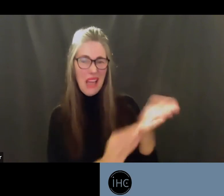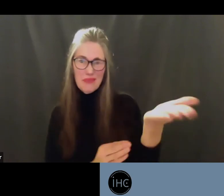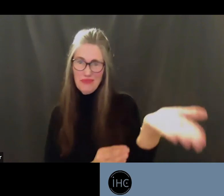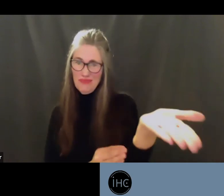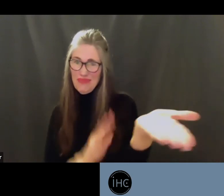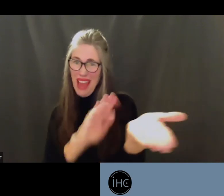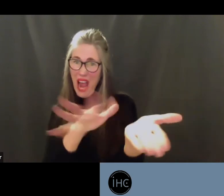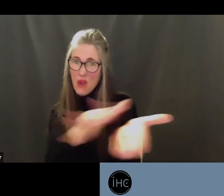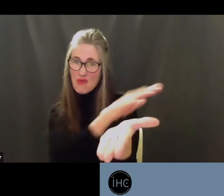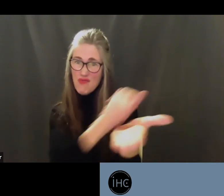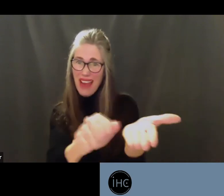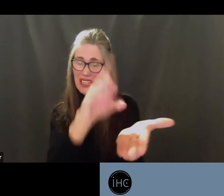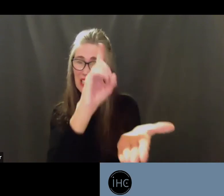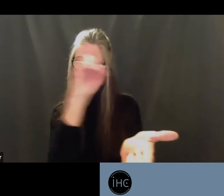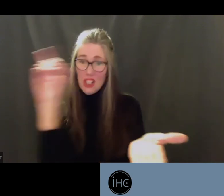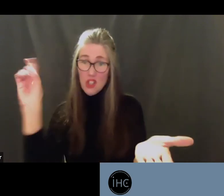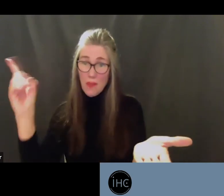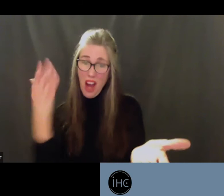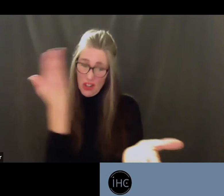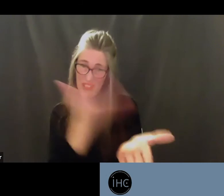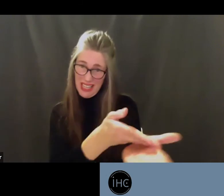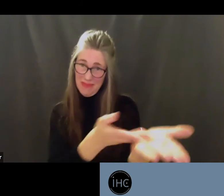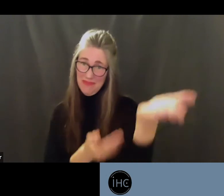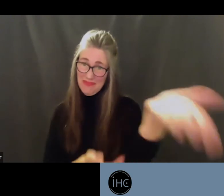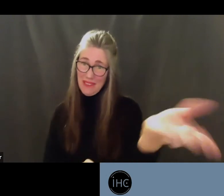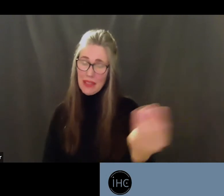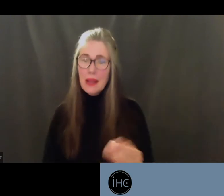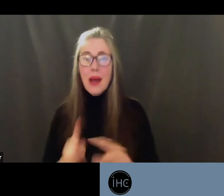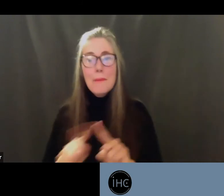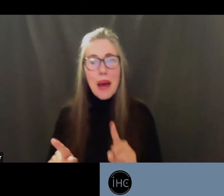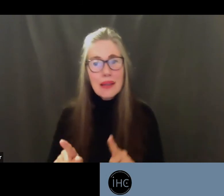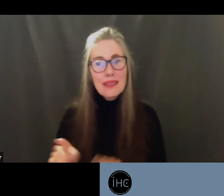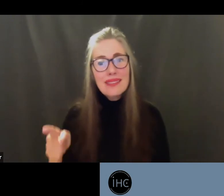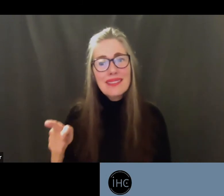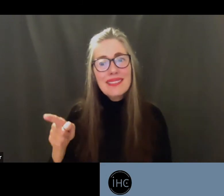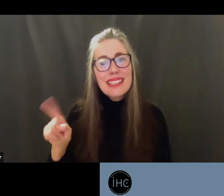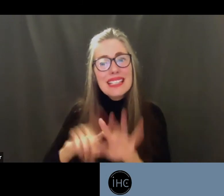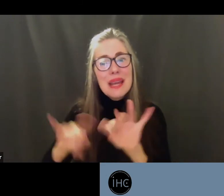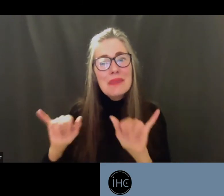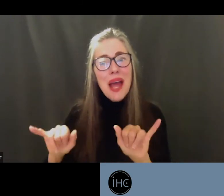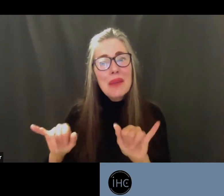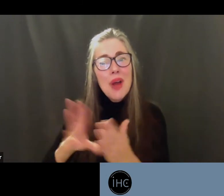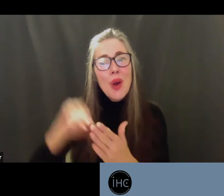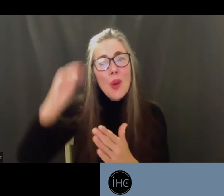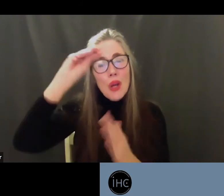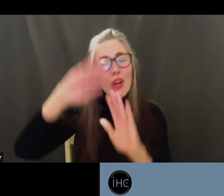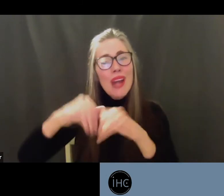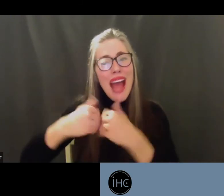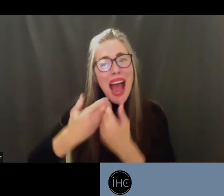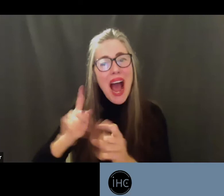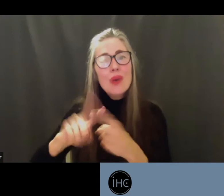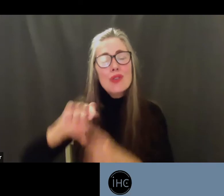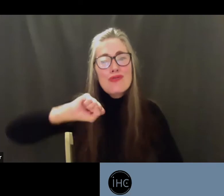democracy, his years have also left a roadmap of how to resist it and how to interrupt it. And I